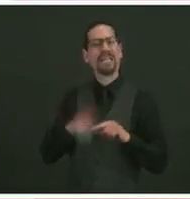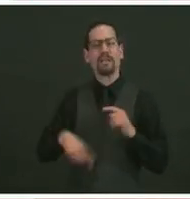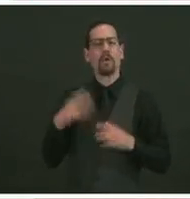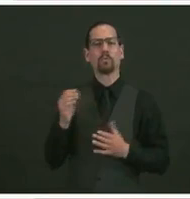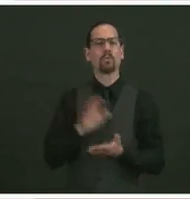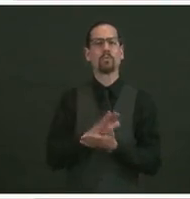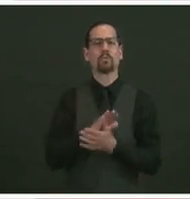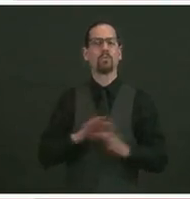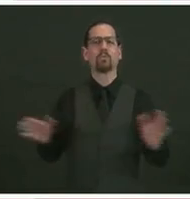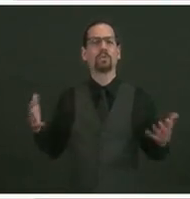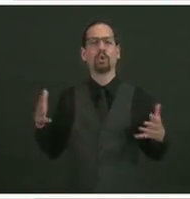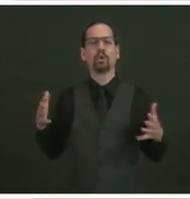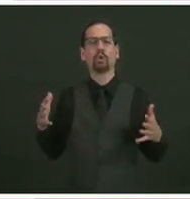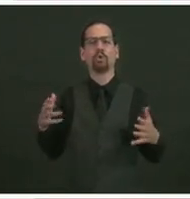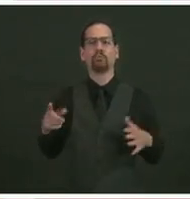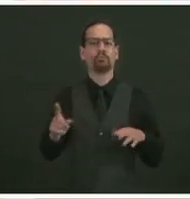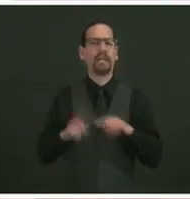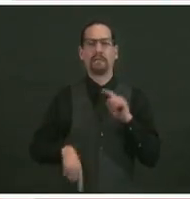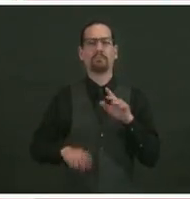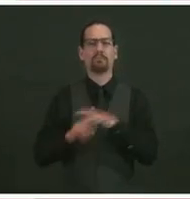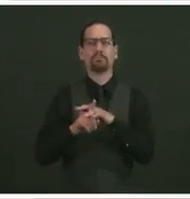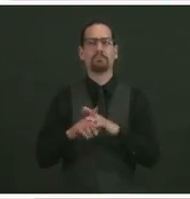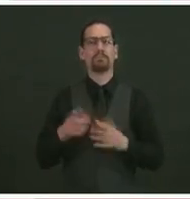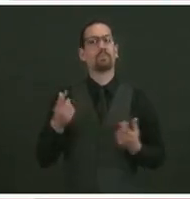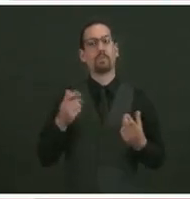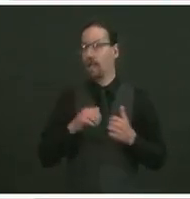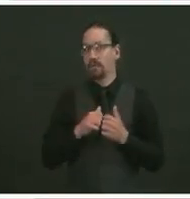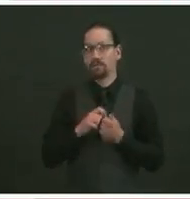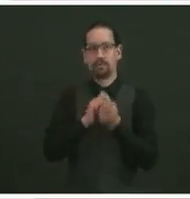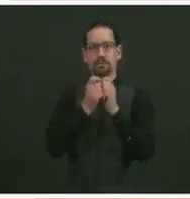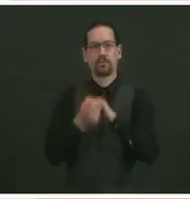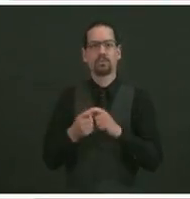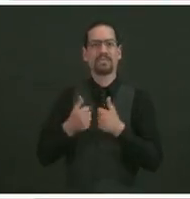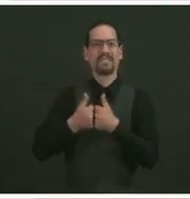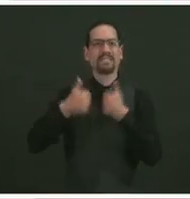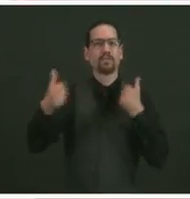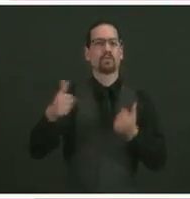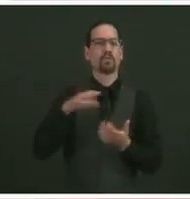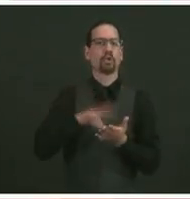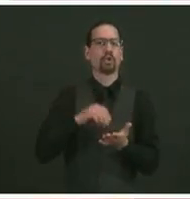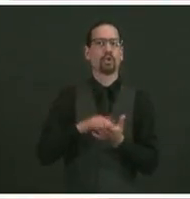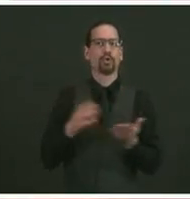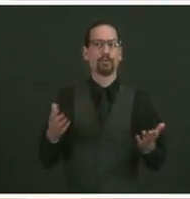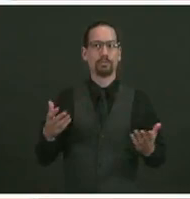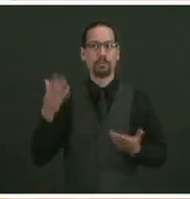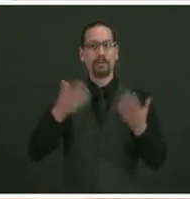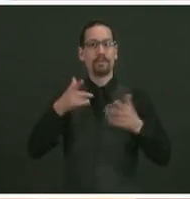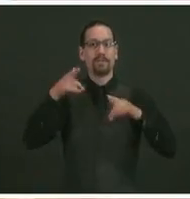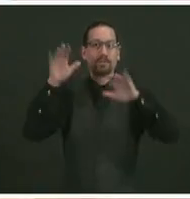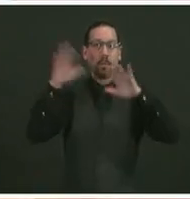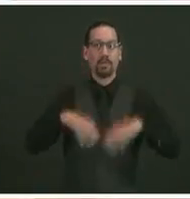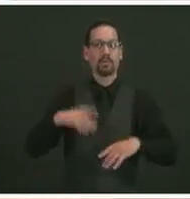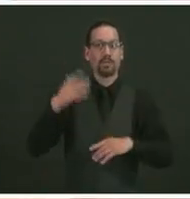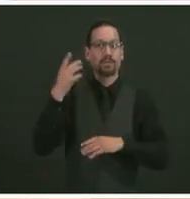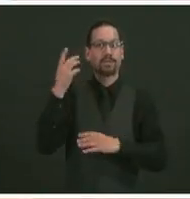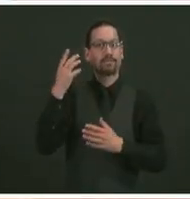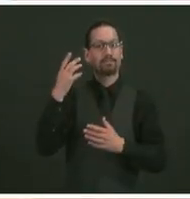do distance learning. You know, maybe it's the end of the snow day, right? Like forever, kids have.